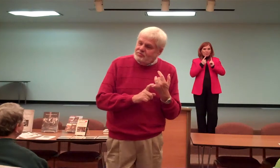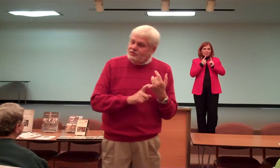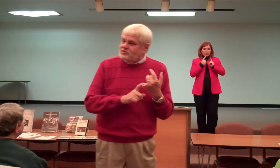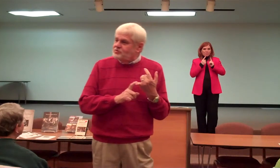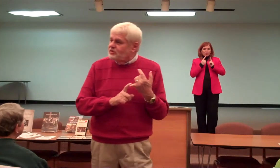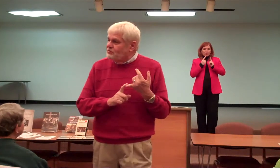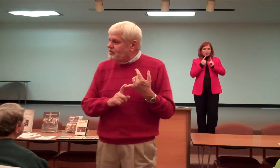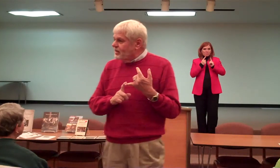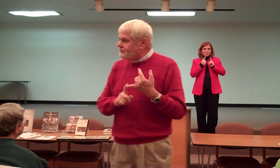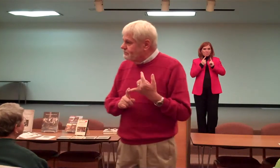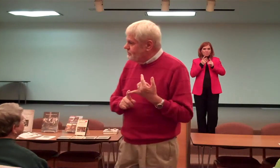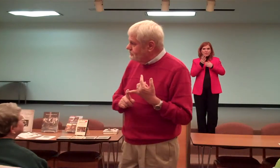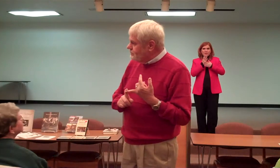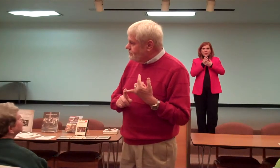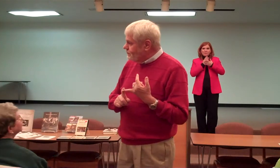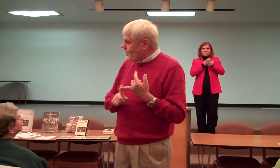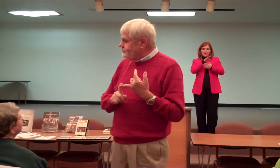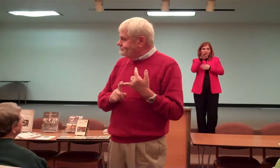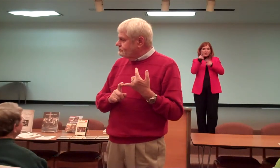couldn't even celebrate Christmas on the red day.